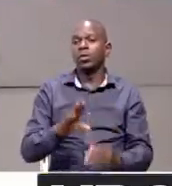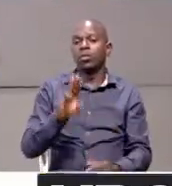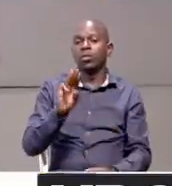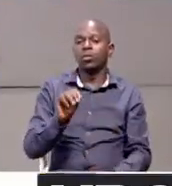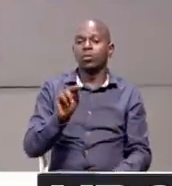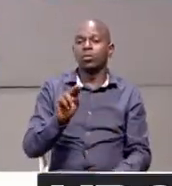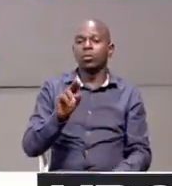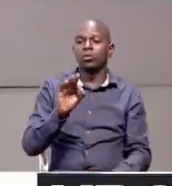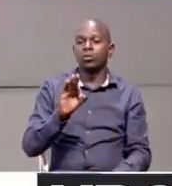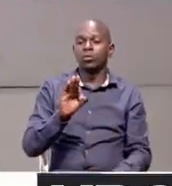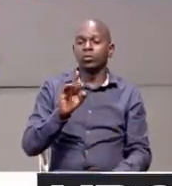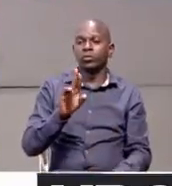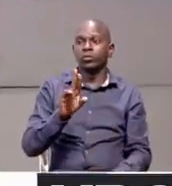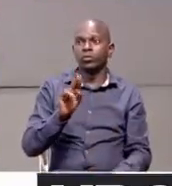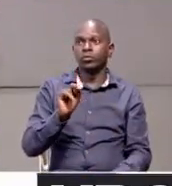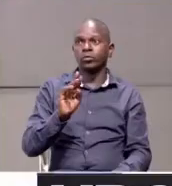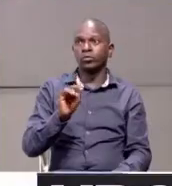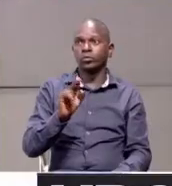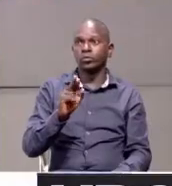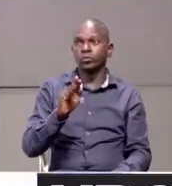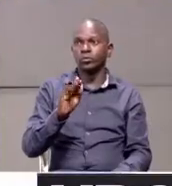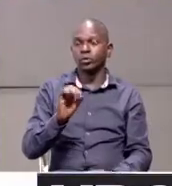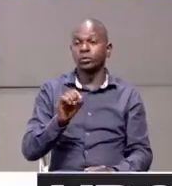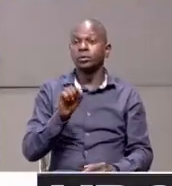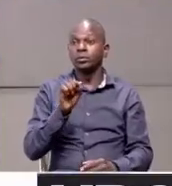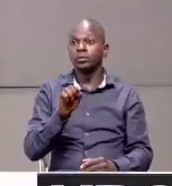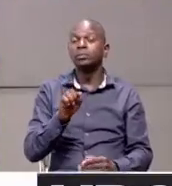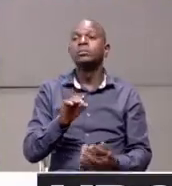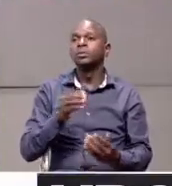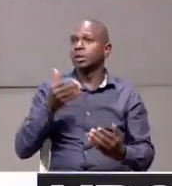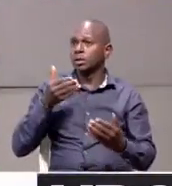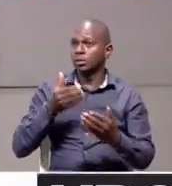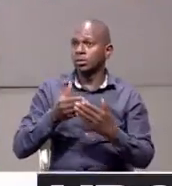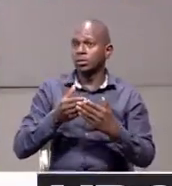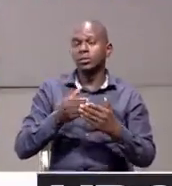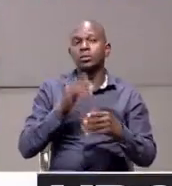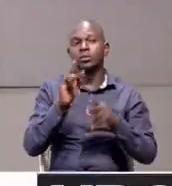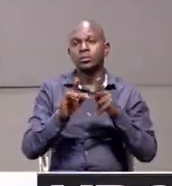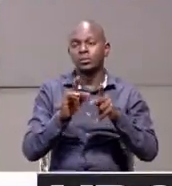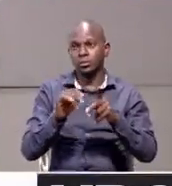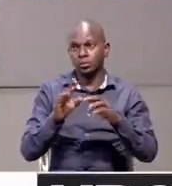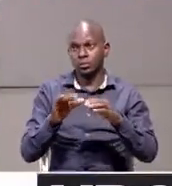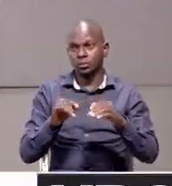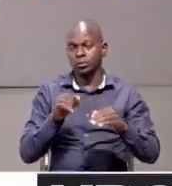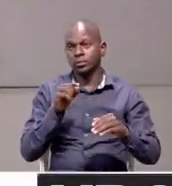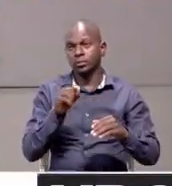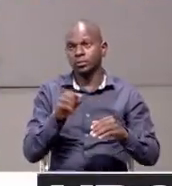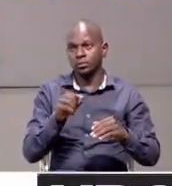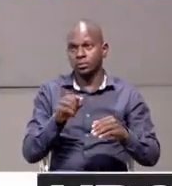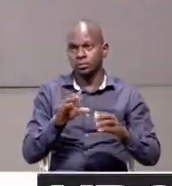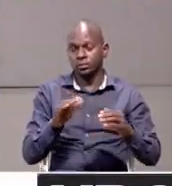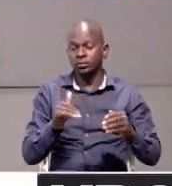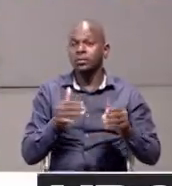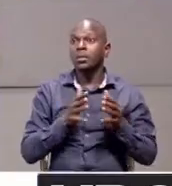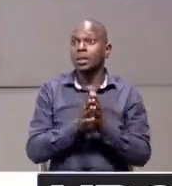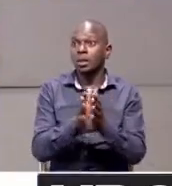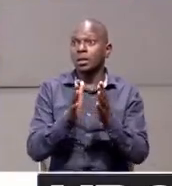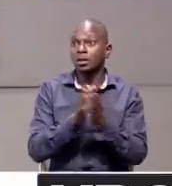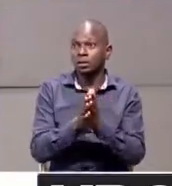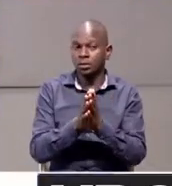so this would be suitable, this part would be suitable for people around Mountain Mufumbiro. We would tell them that